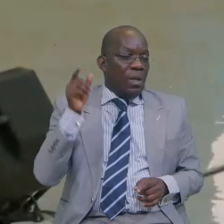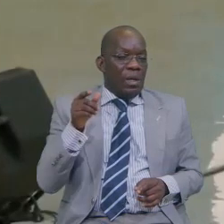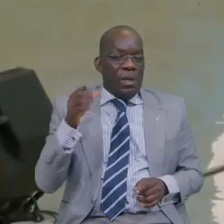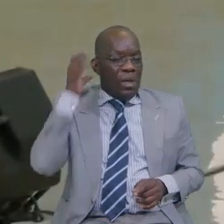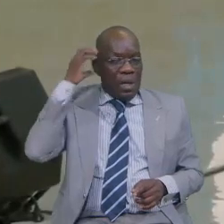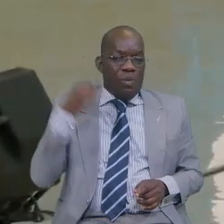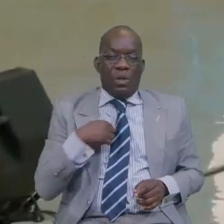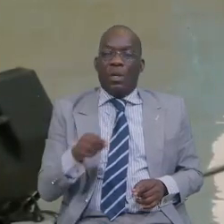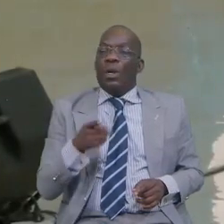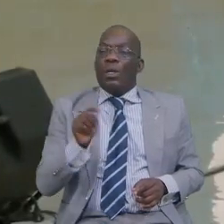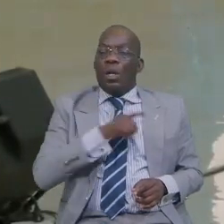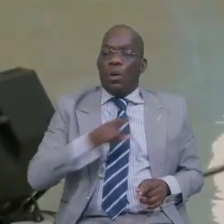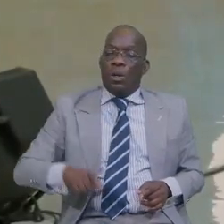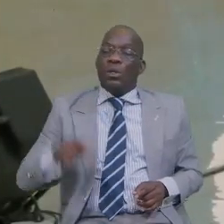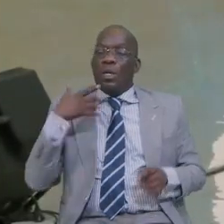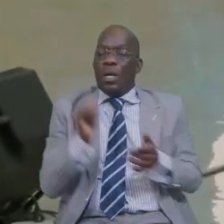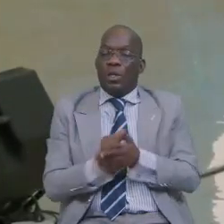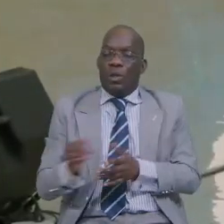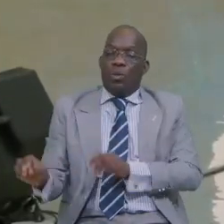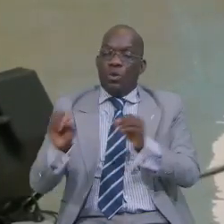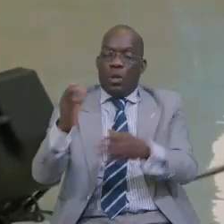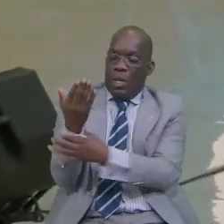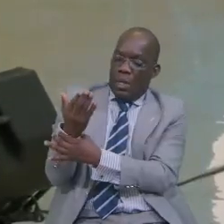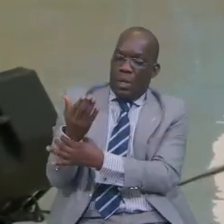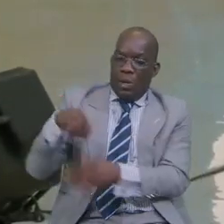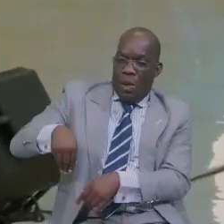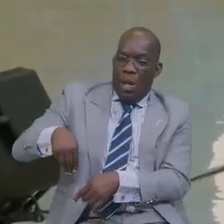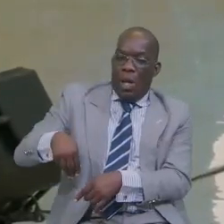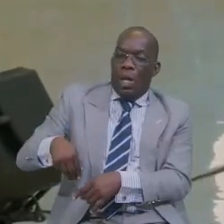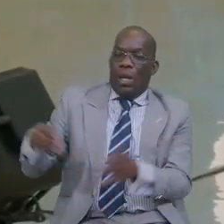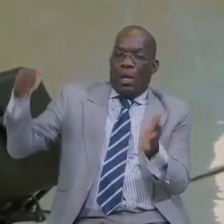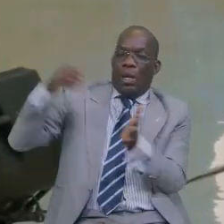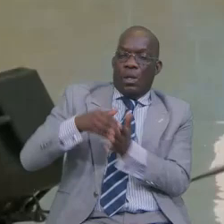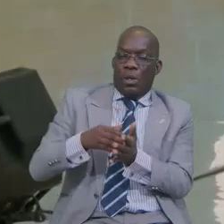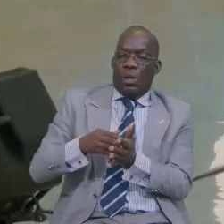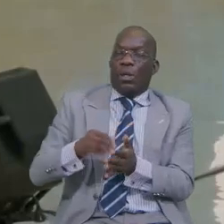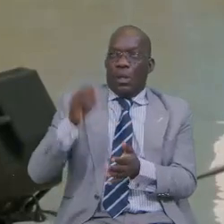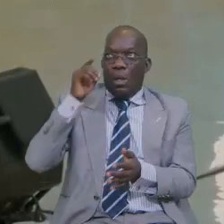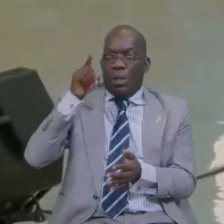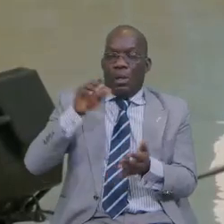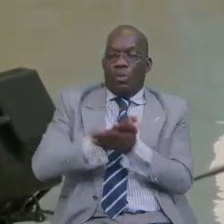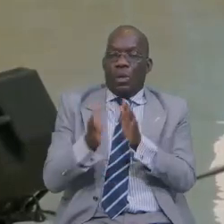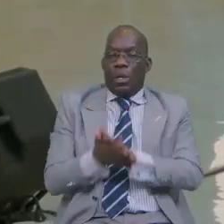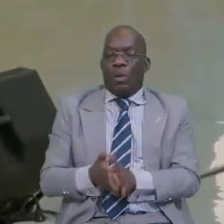became leprous, put it again, was clear, yet Lord, send who you will